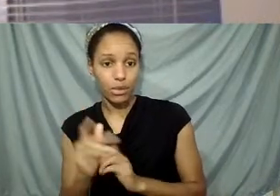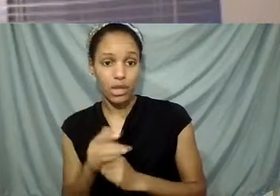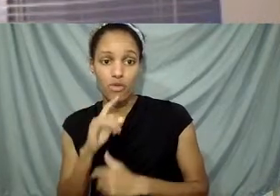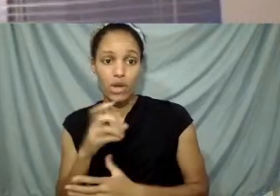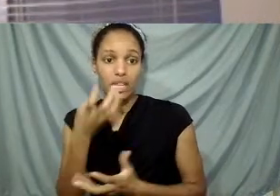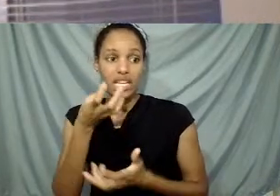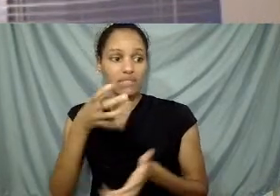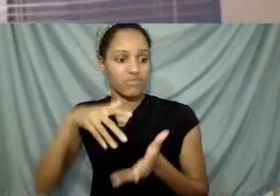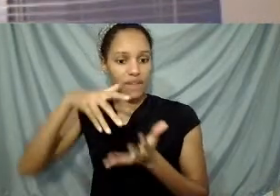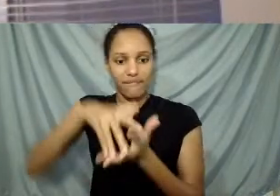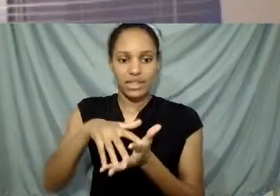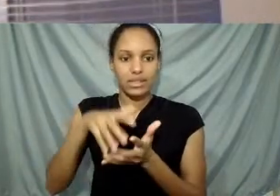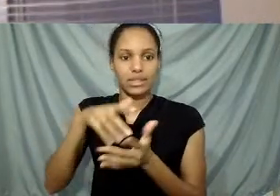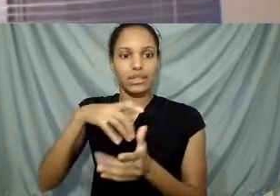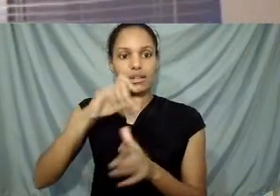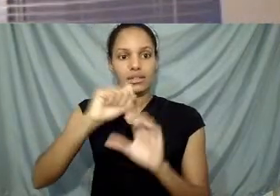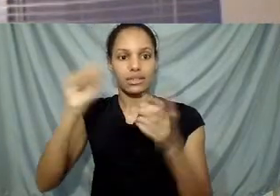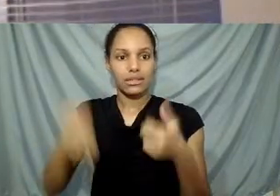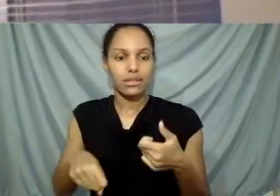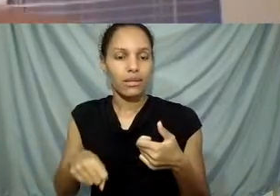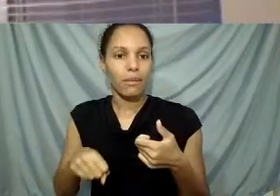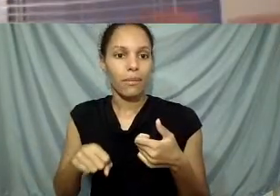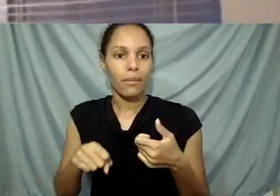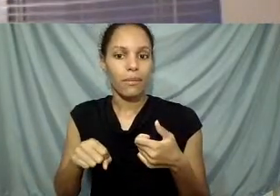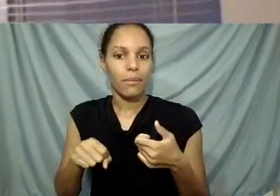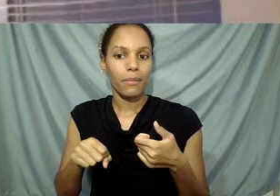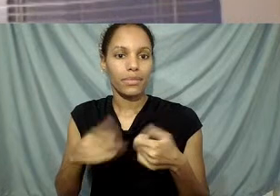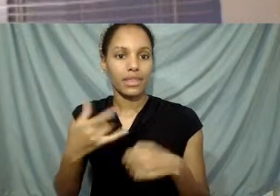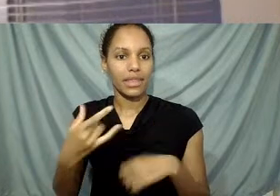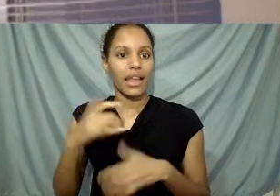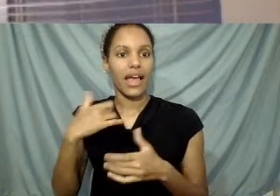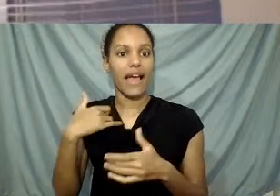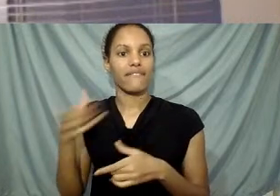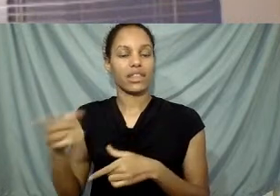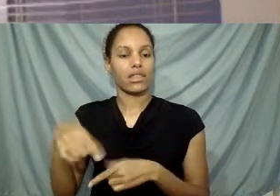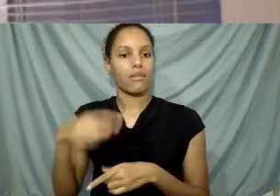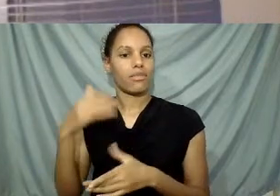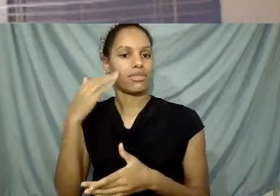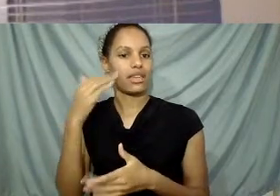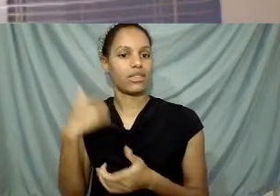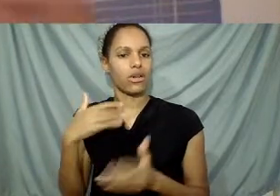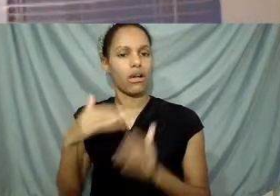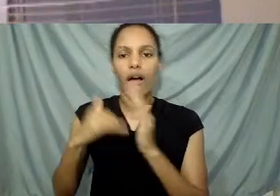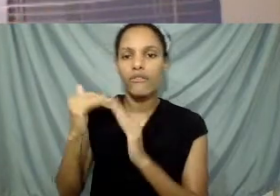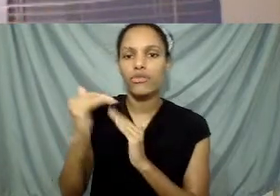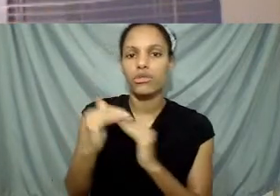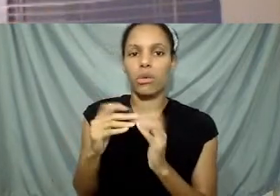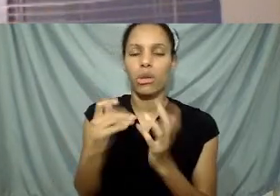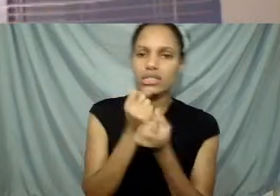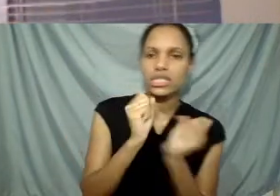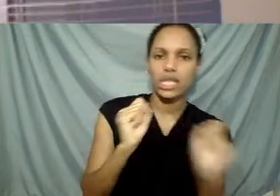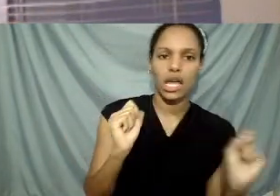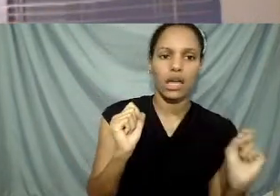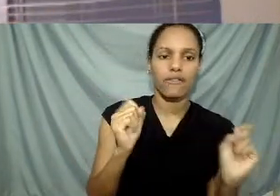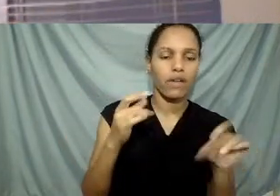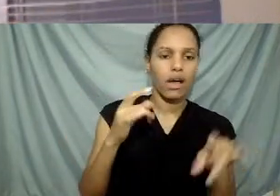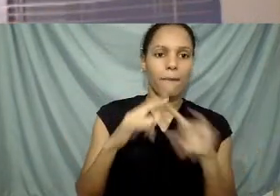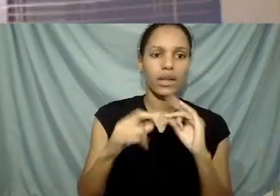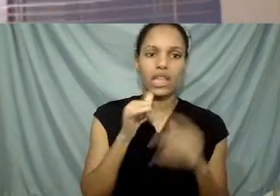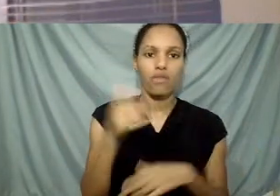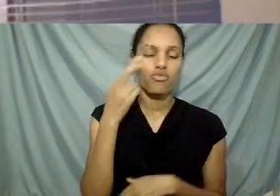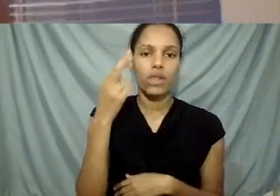in a system that makes them think that they're comfortable and secure until they realize that it's